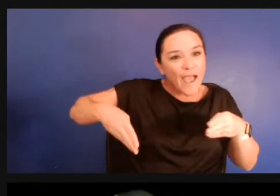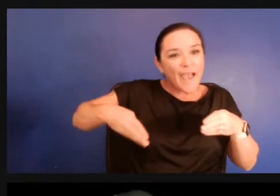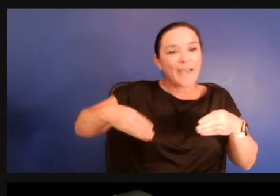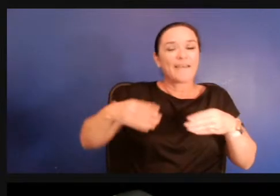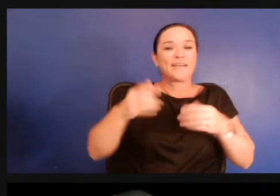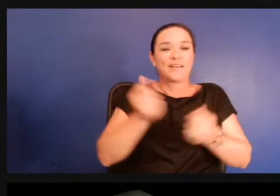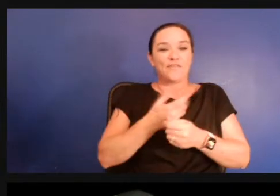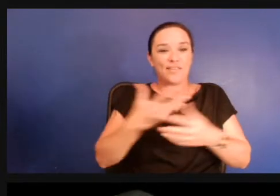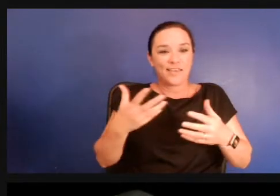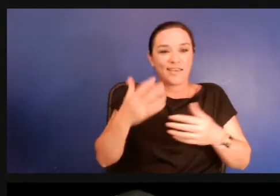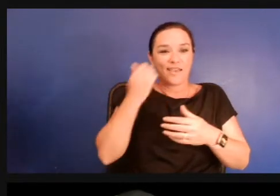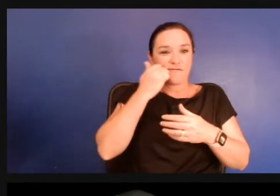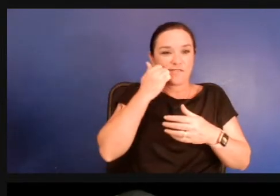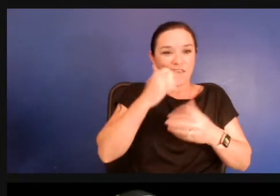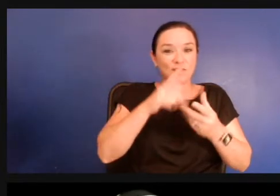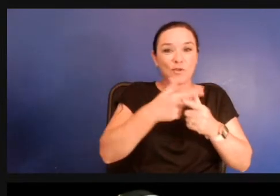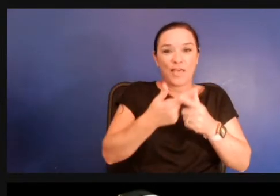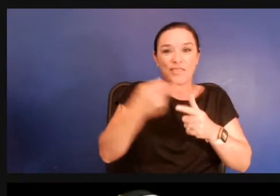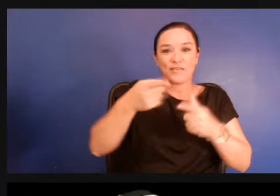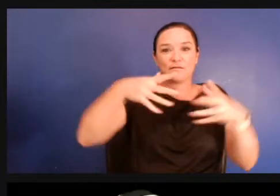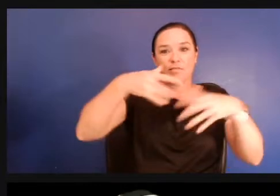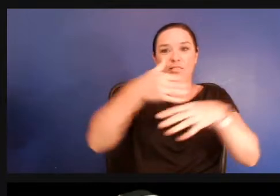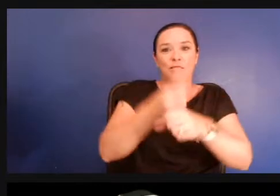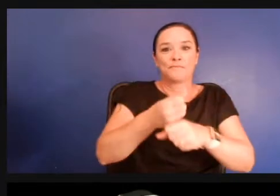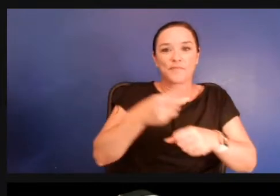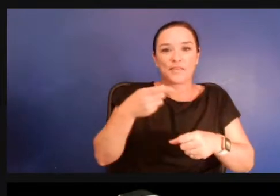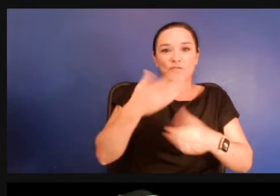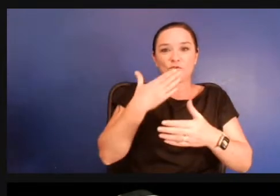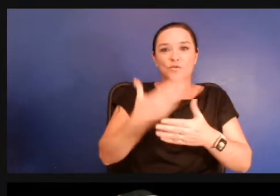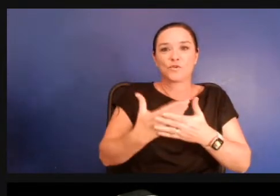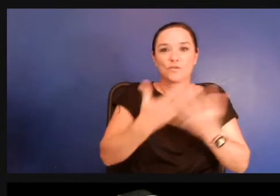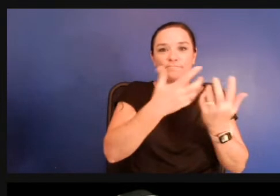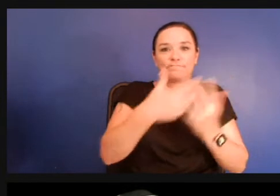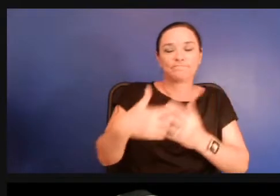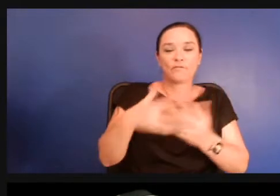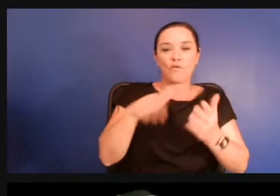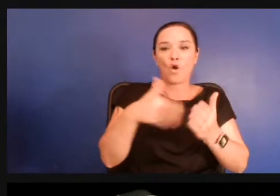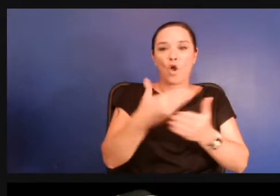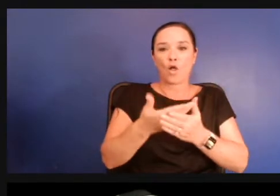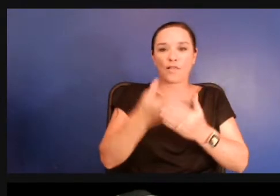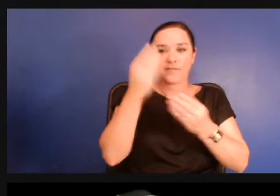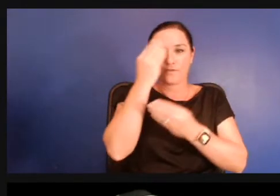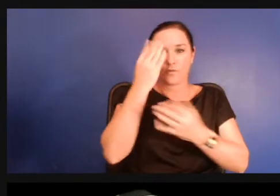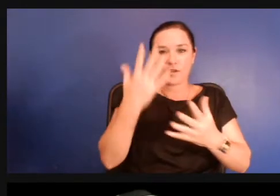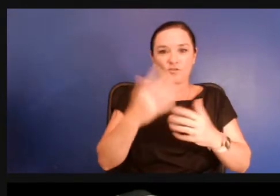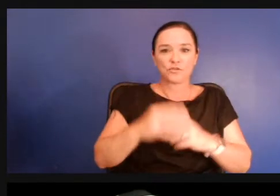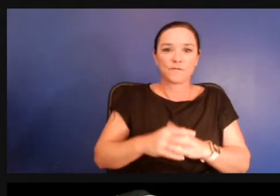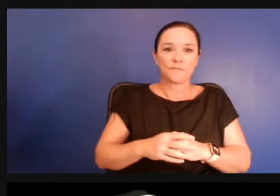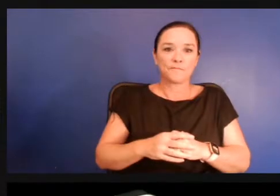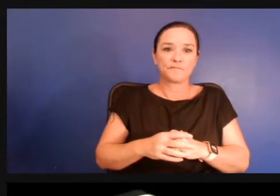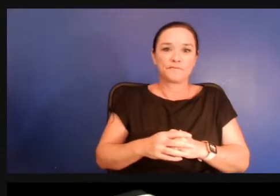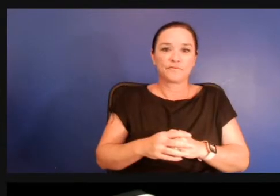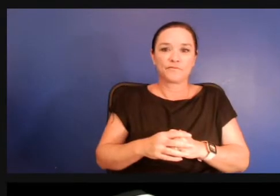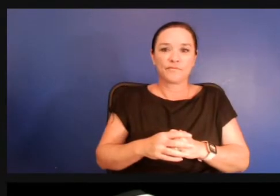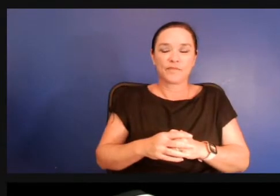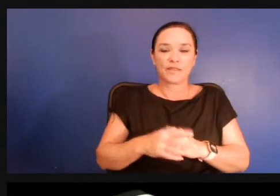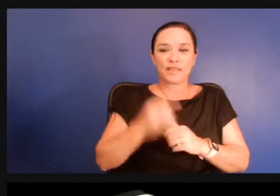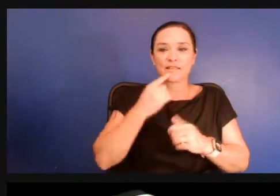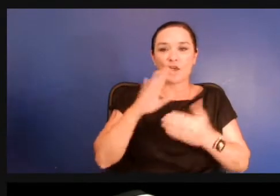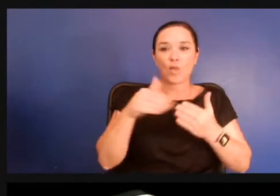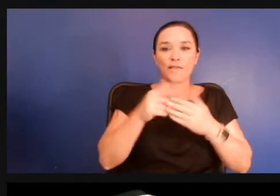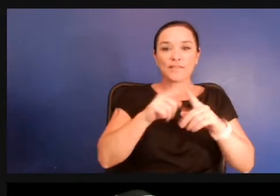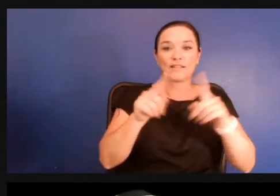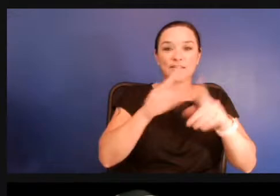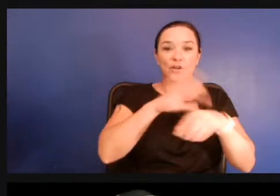really synthesized it all. So this is a good synthesis of that whole wrapping up the sequence, where they note all different earthquakes and